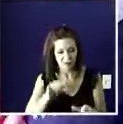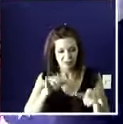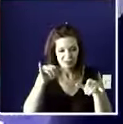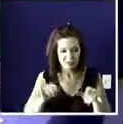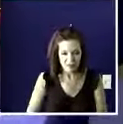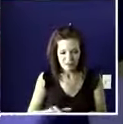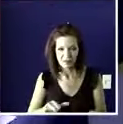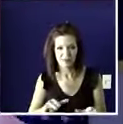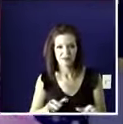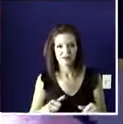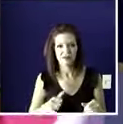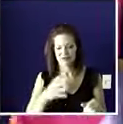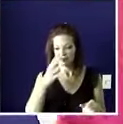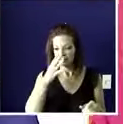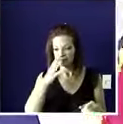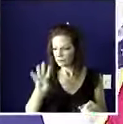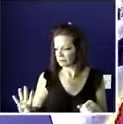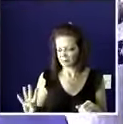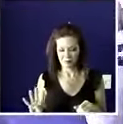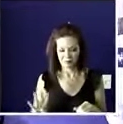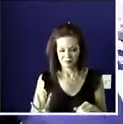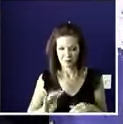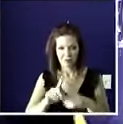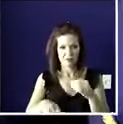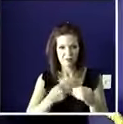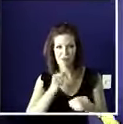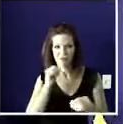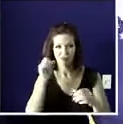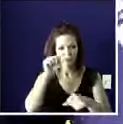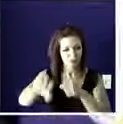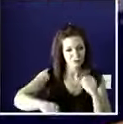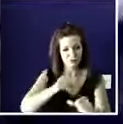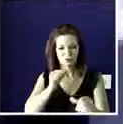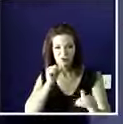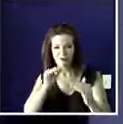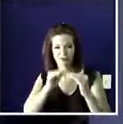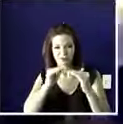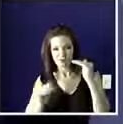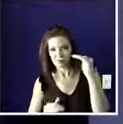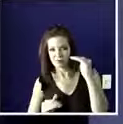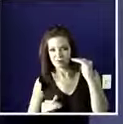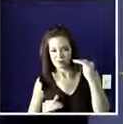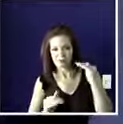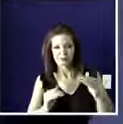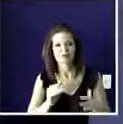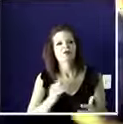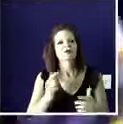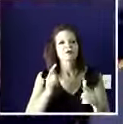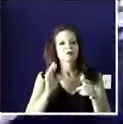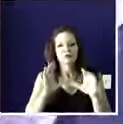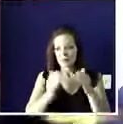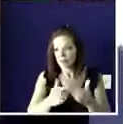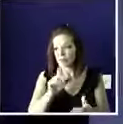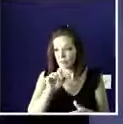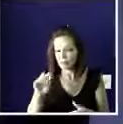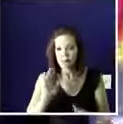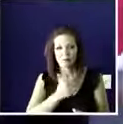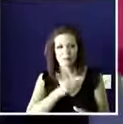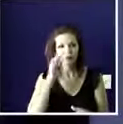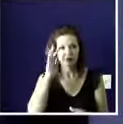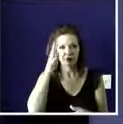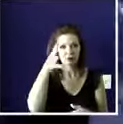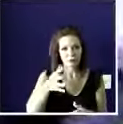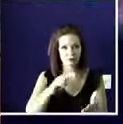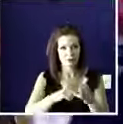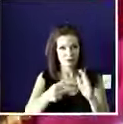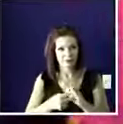the heat of injustice, we are complicit in it. Class of 2020, our future rests as to whether or